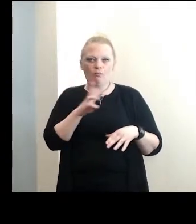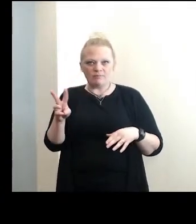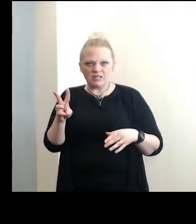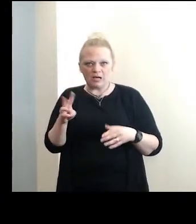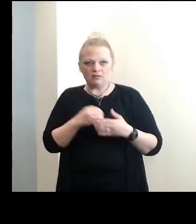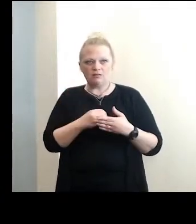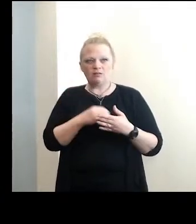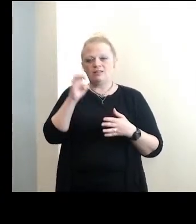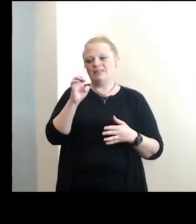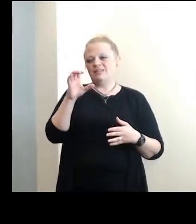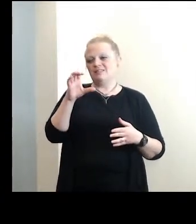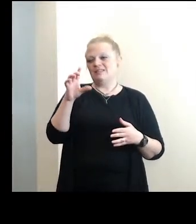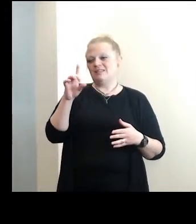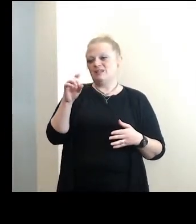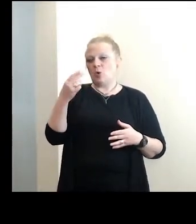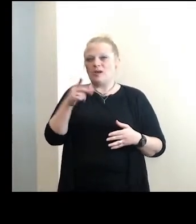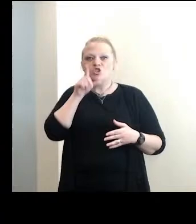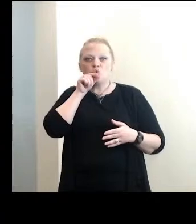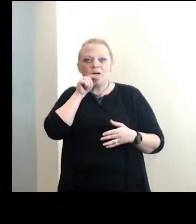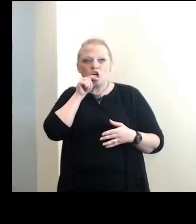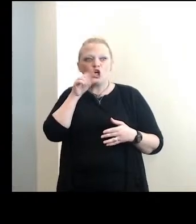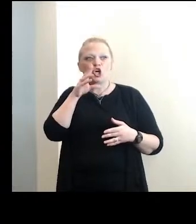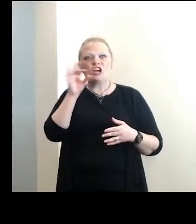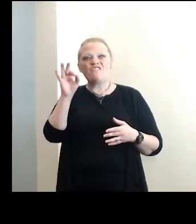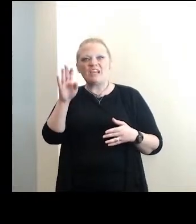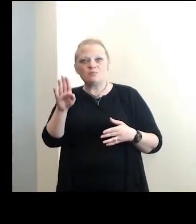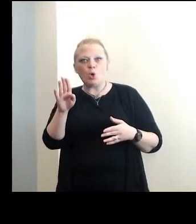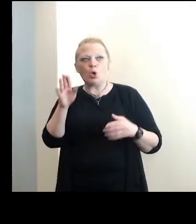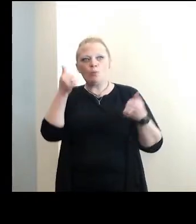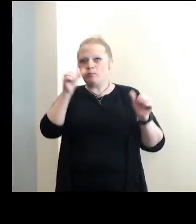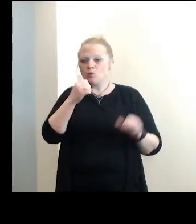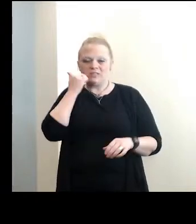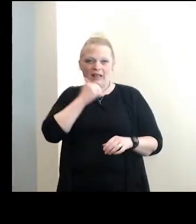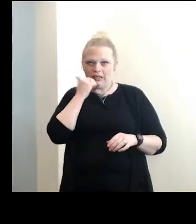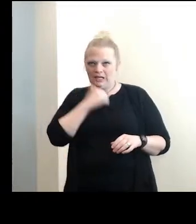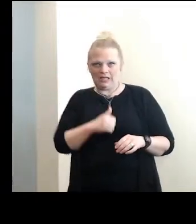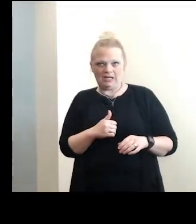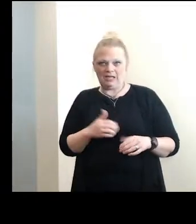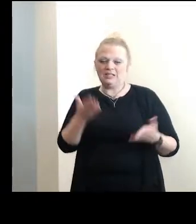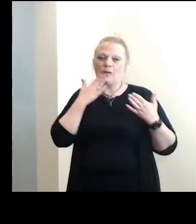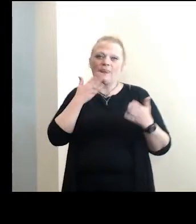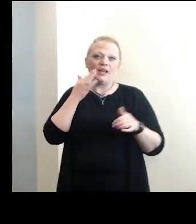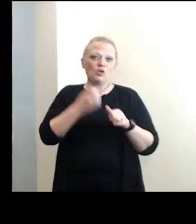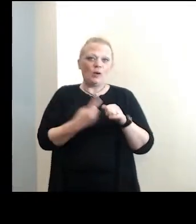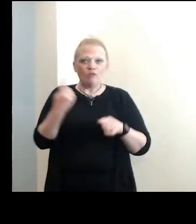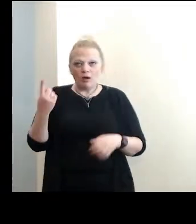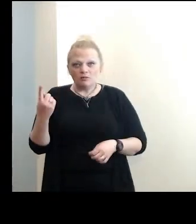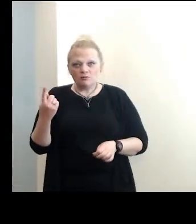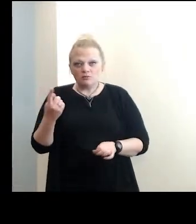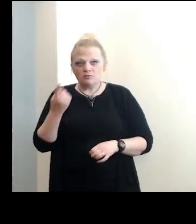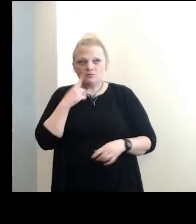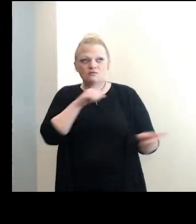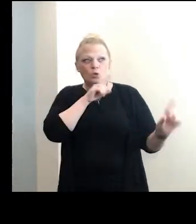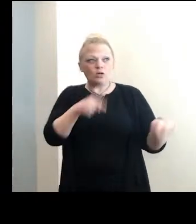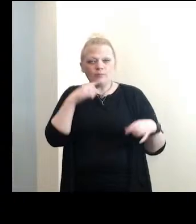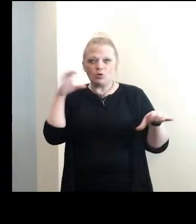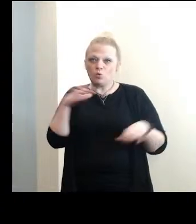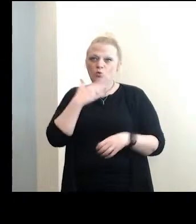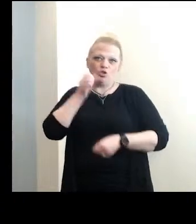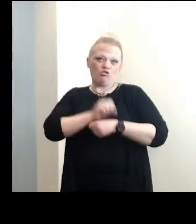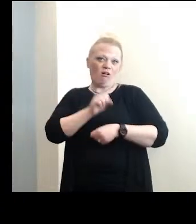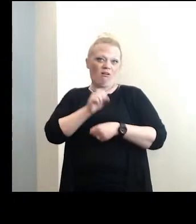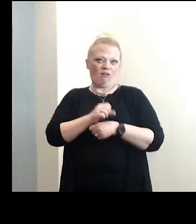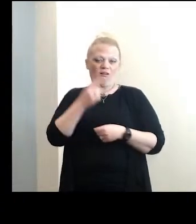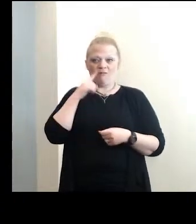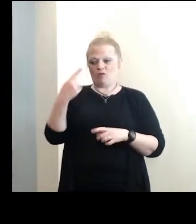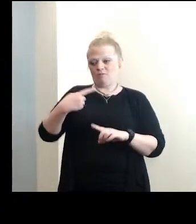our ECDOH Twitter page, their Facebook page, posted daily. I thank everybody for doing the good job that they have